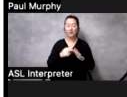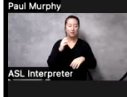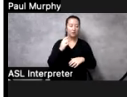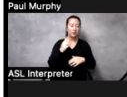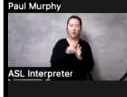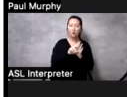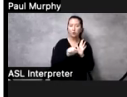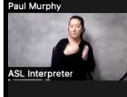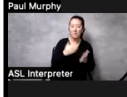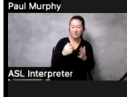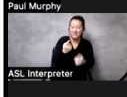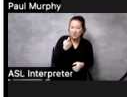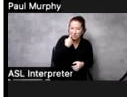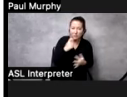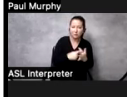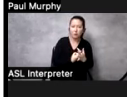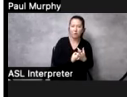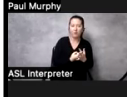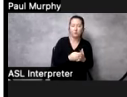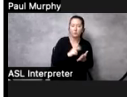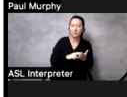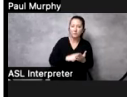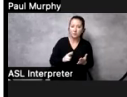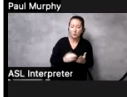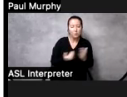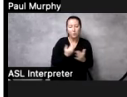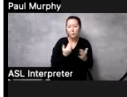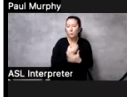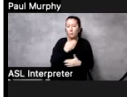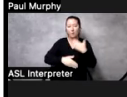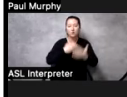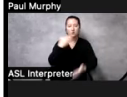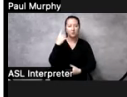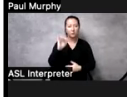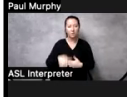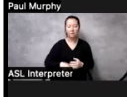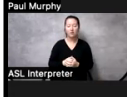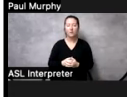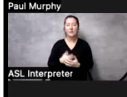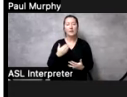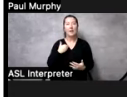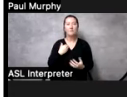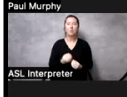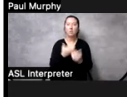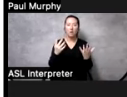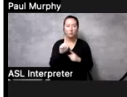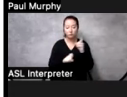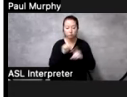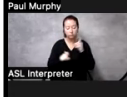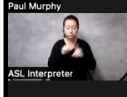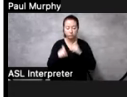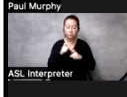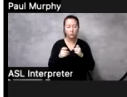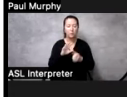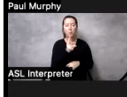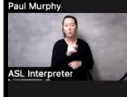starting research for the very first time, be brand new to the research process, and have a lot of questions and their own expectations